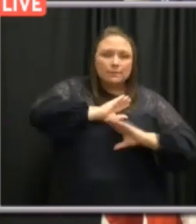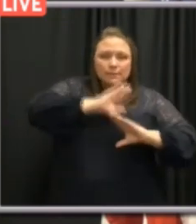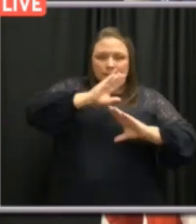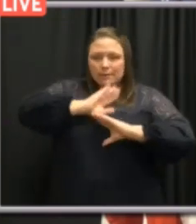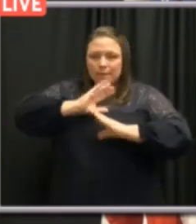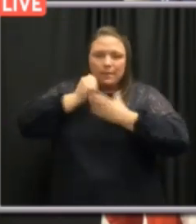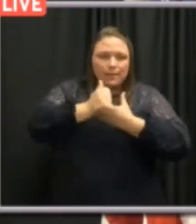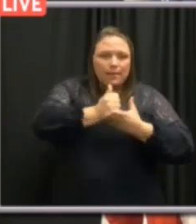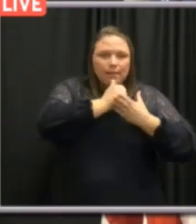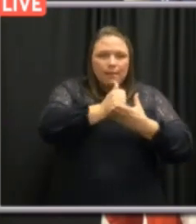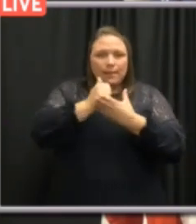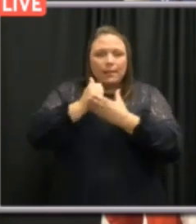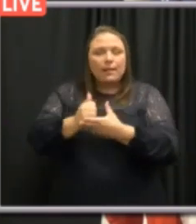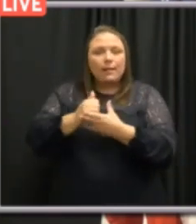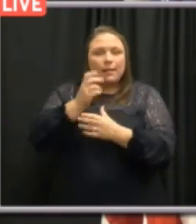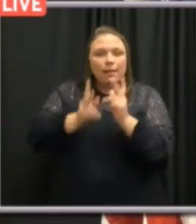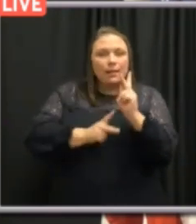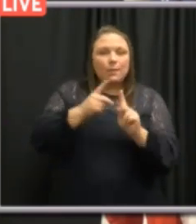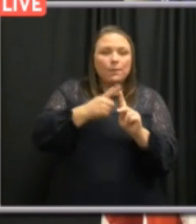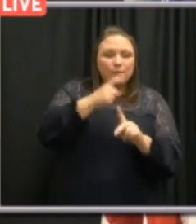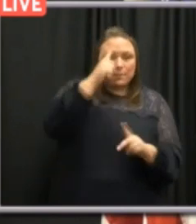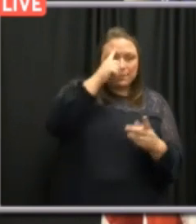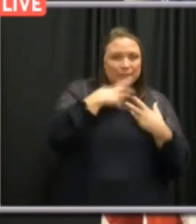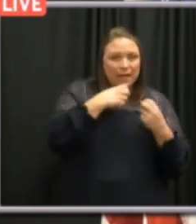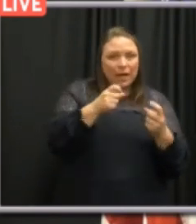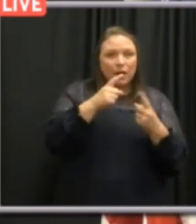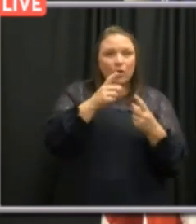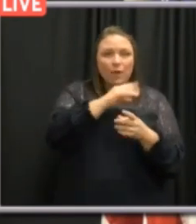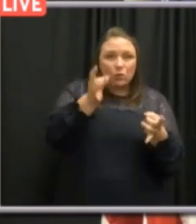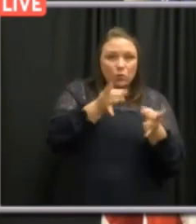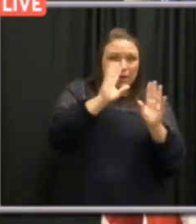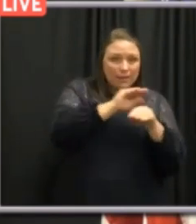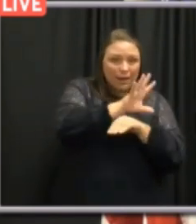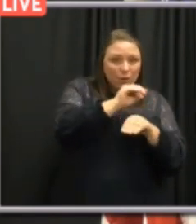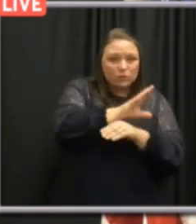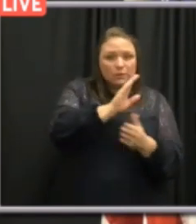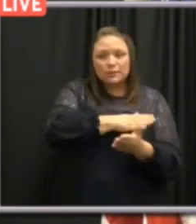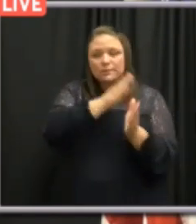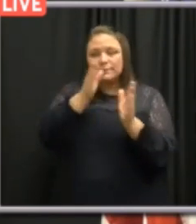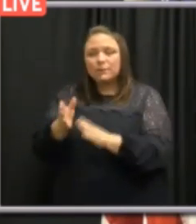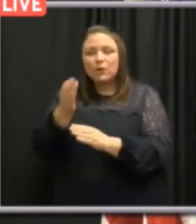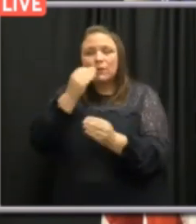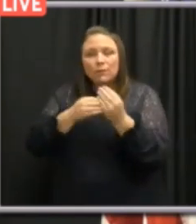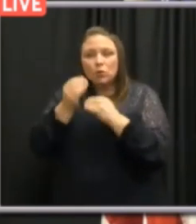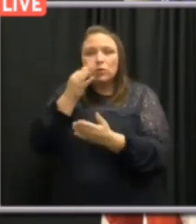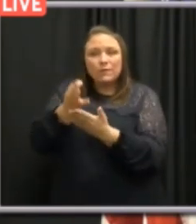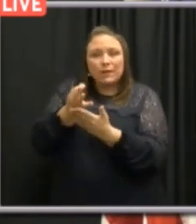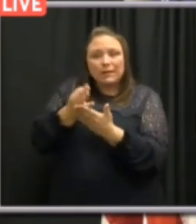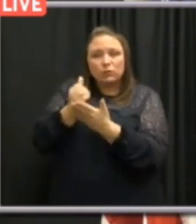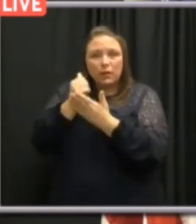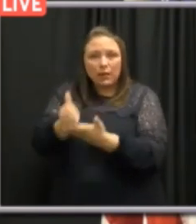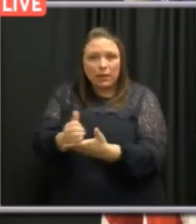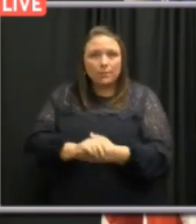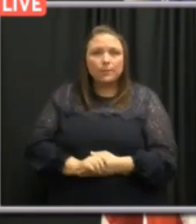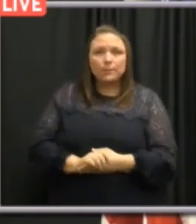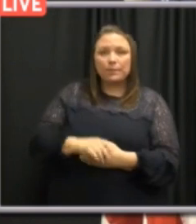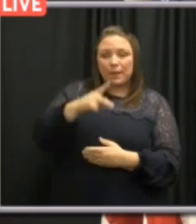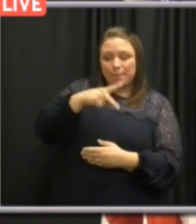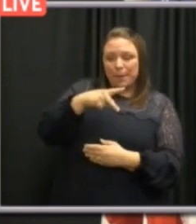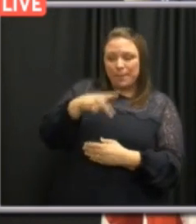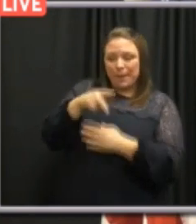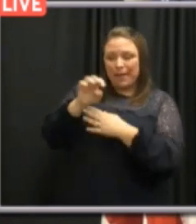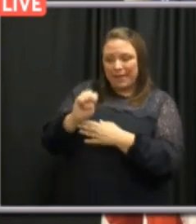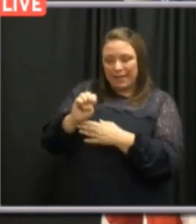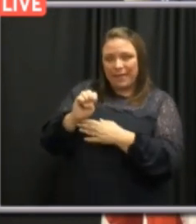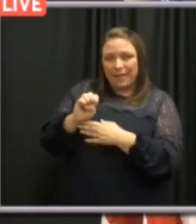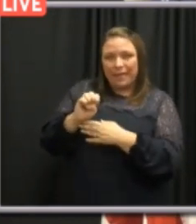needs, from mental health and crisis counseling to food and financial assistance, PPE, as well as